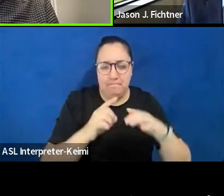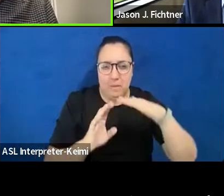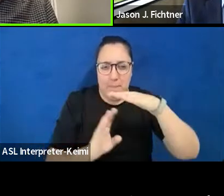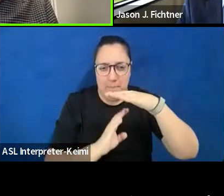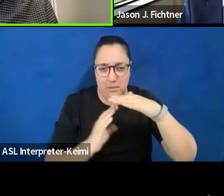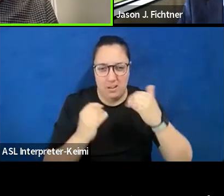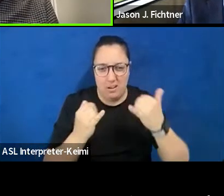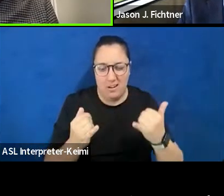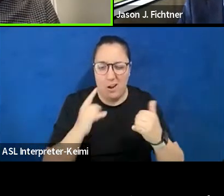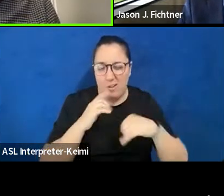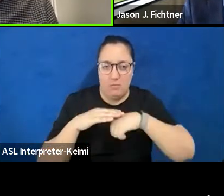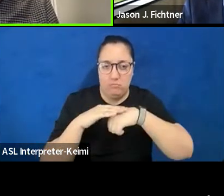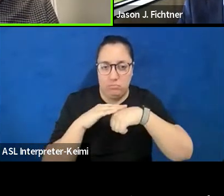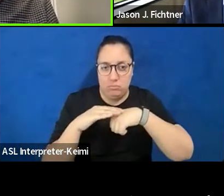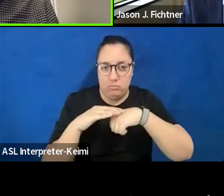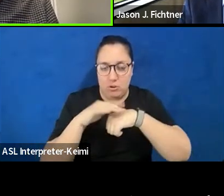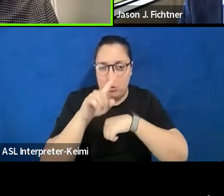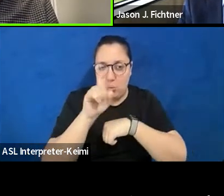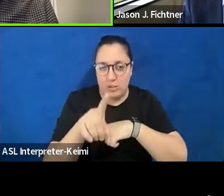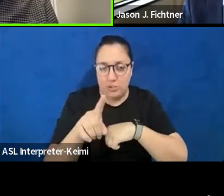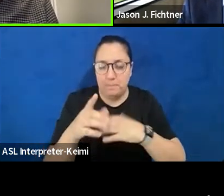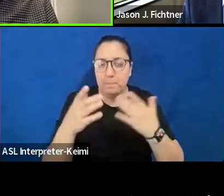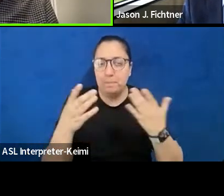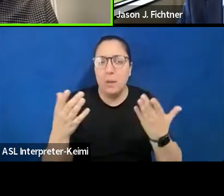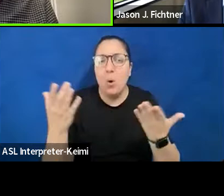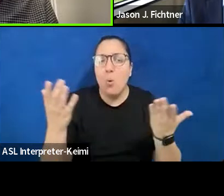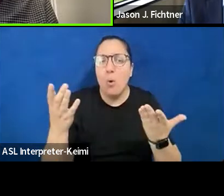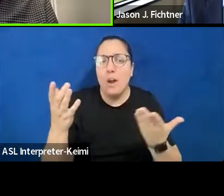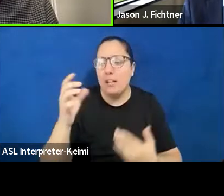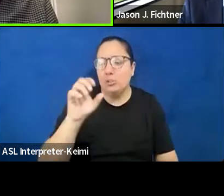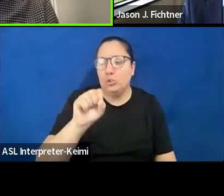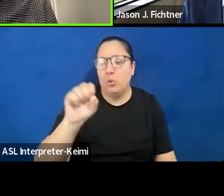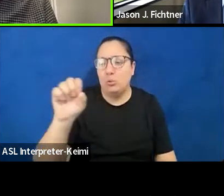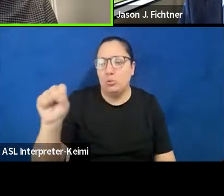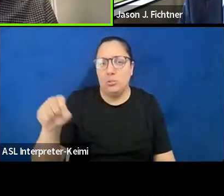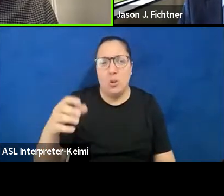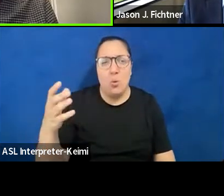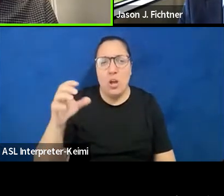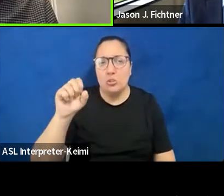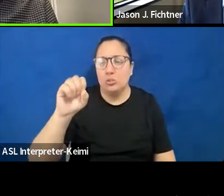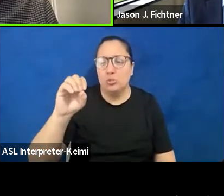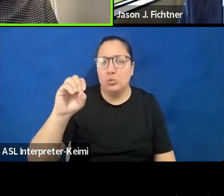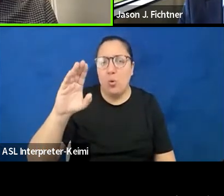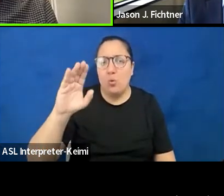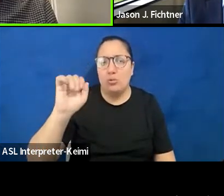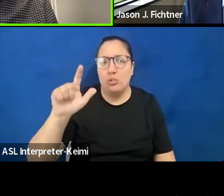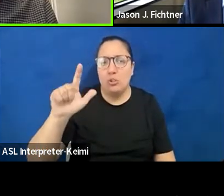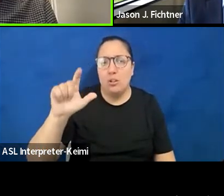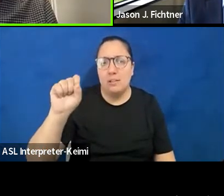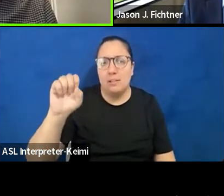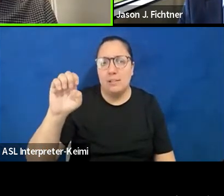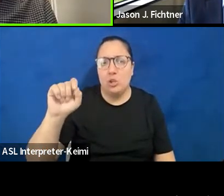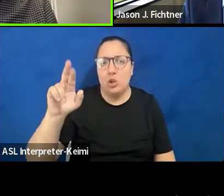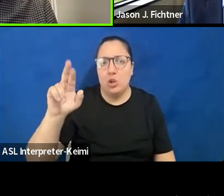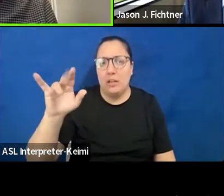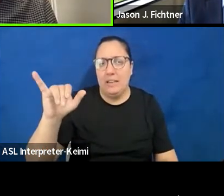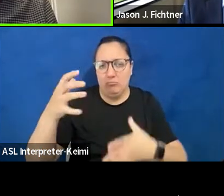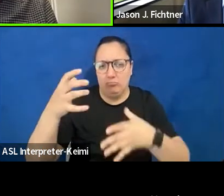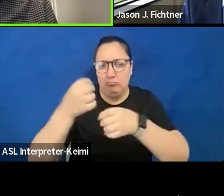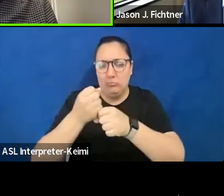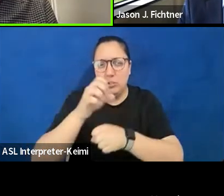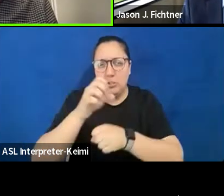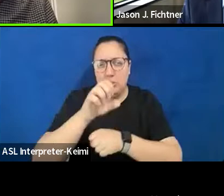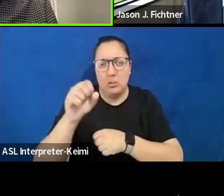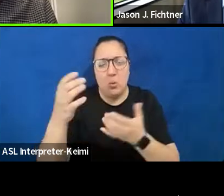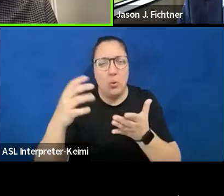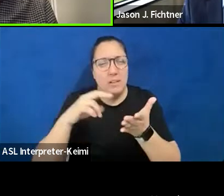broad question for you all. What is Social Security? What's essential, and what makes Social Security the program that it is to you?